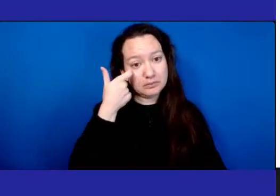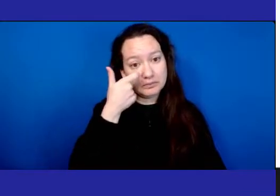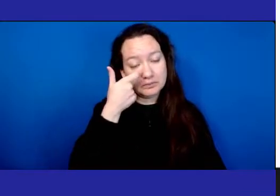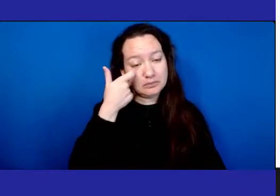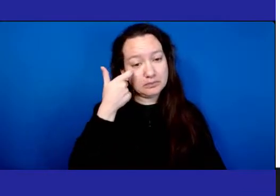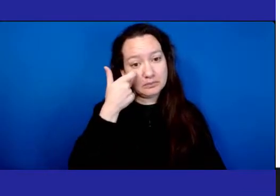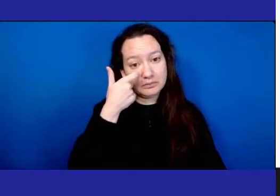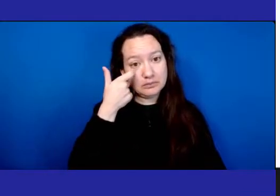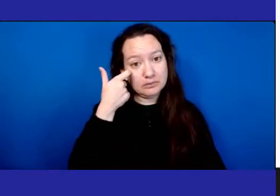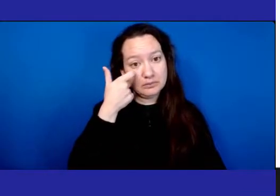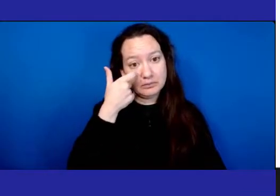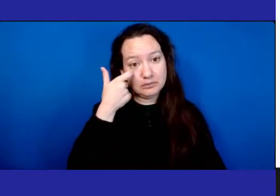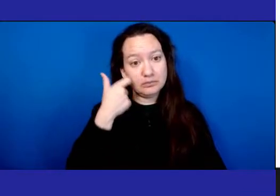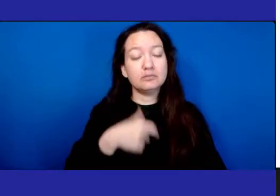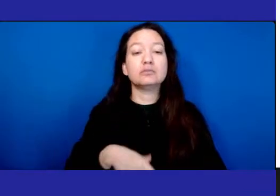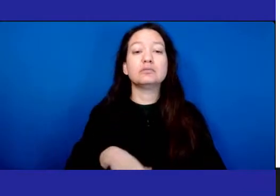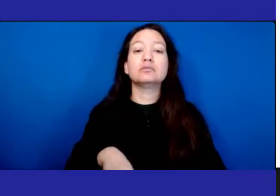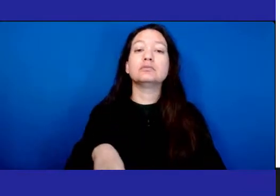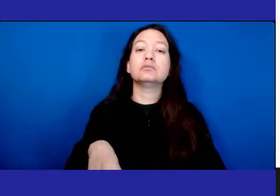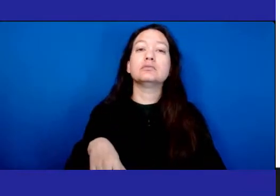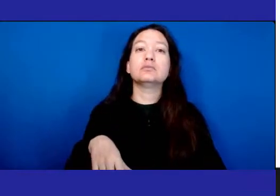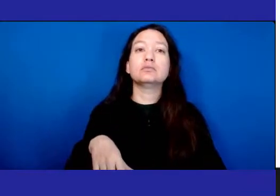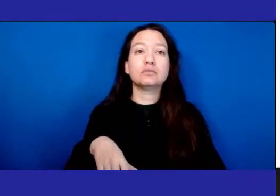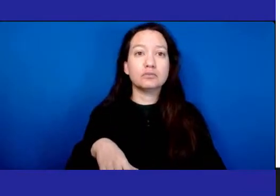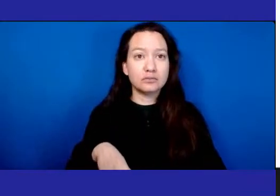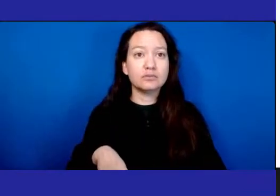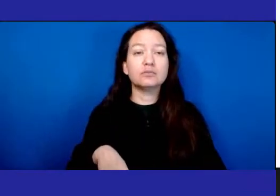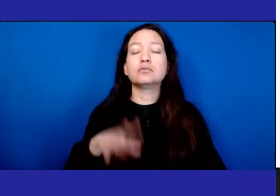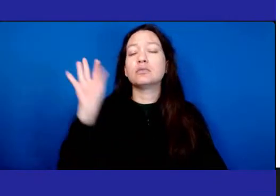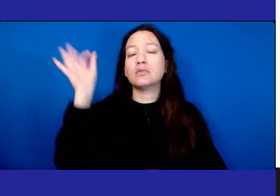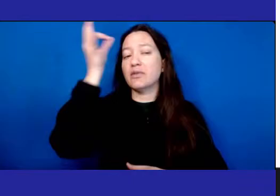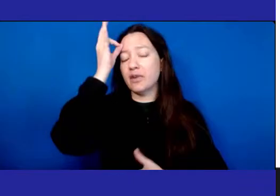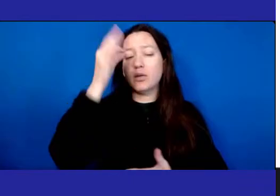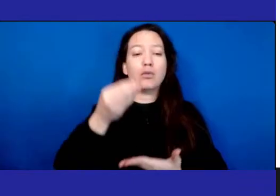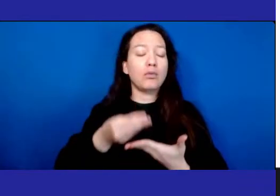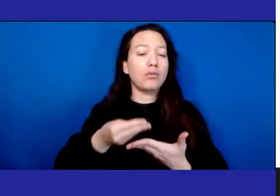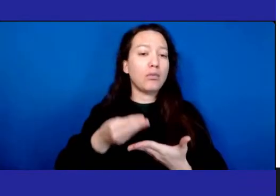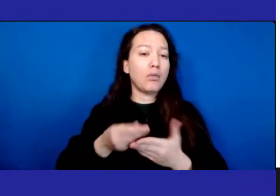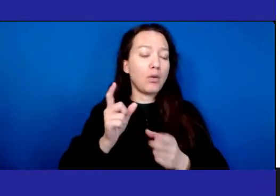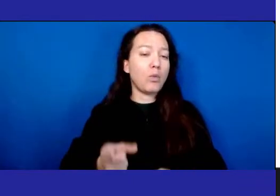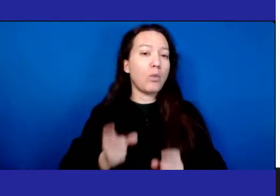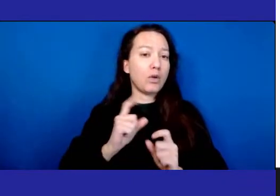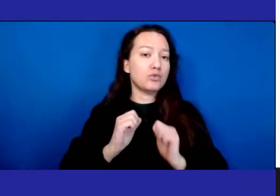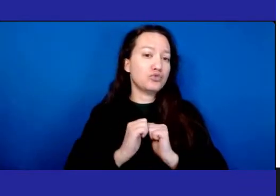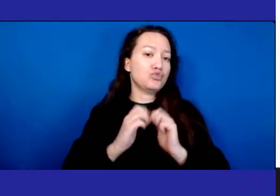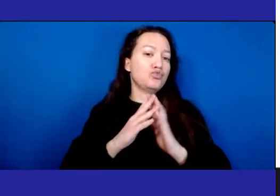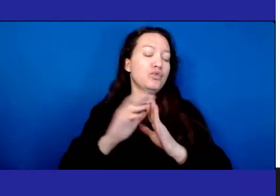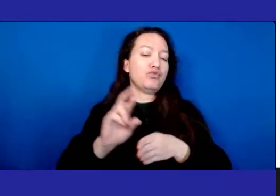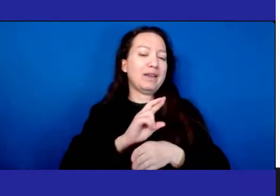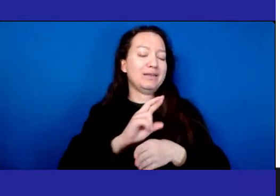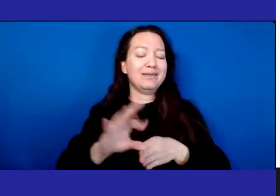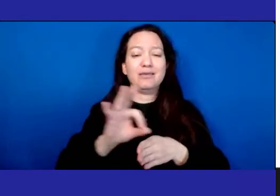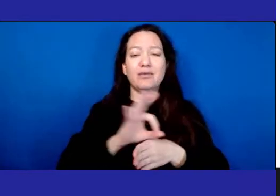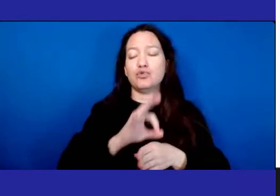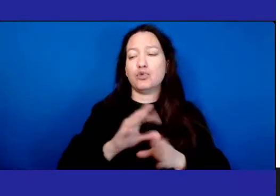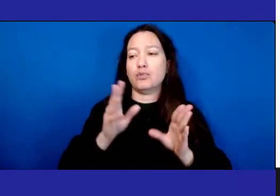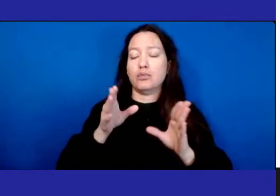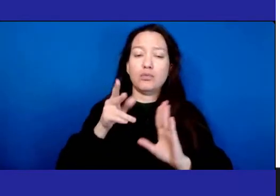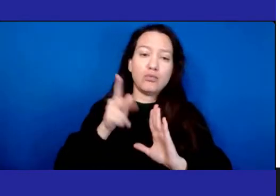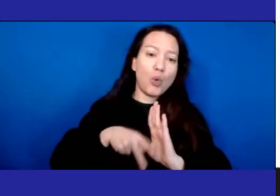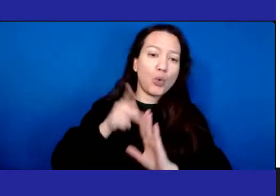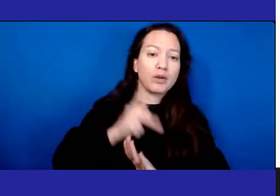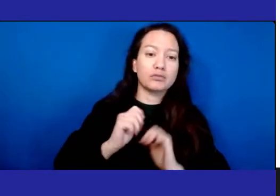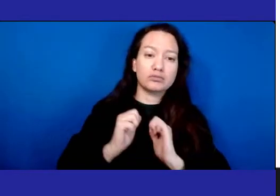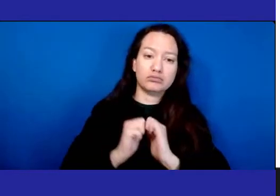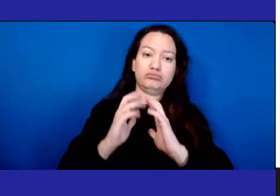These federal awards helped us establish brand new residency and fellowship programs as well.